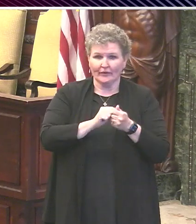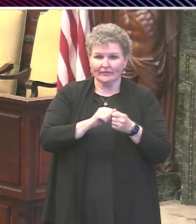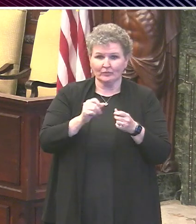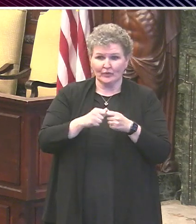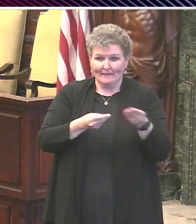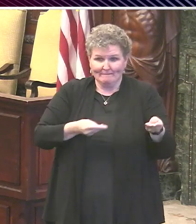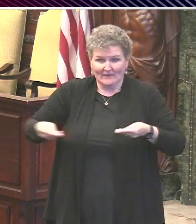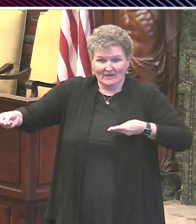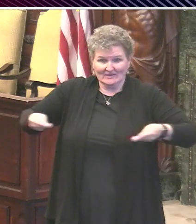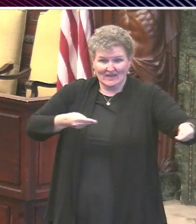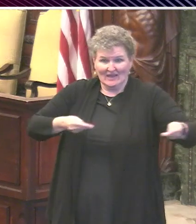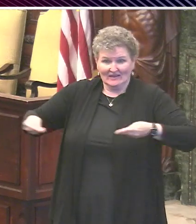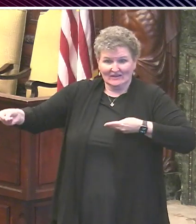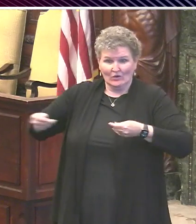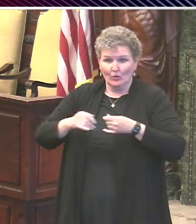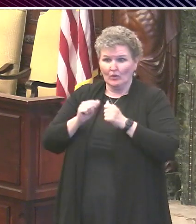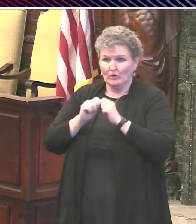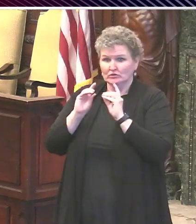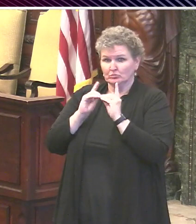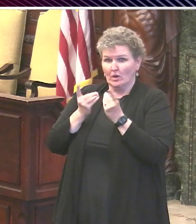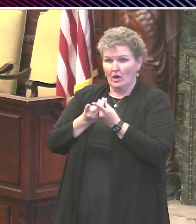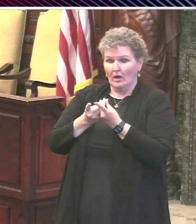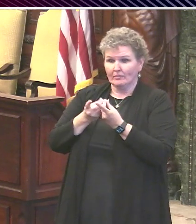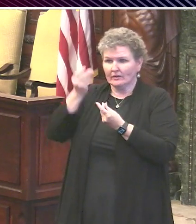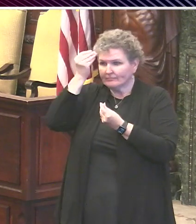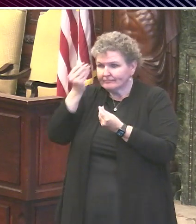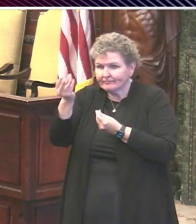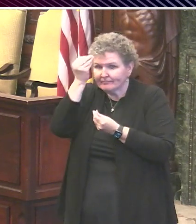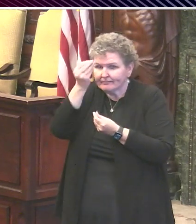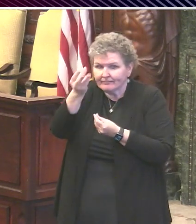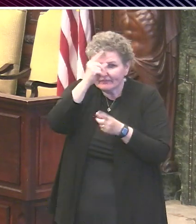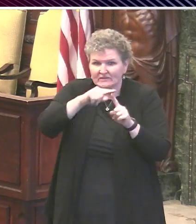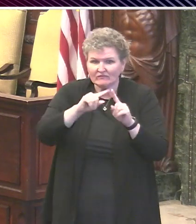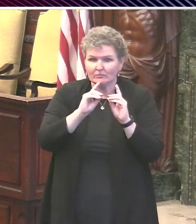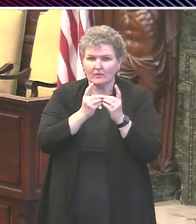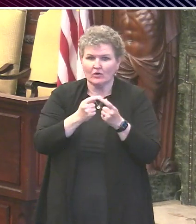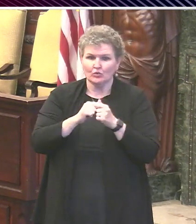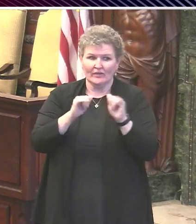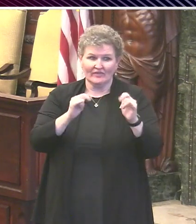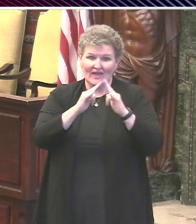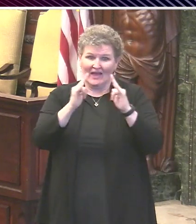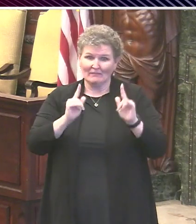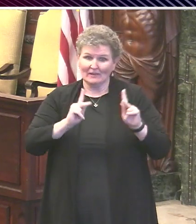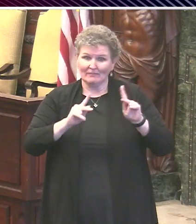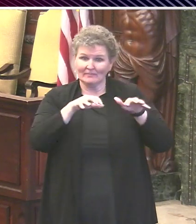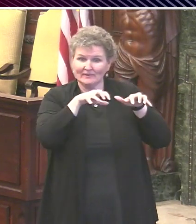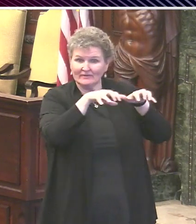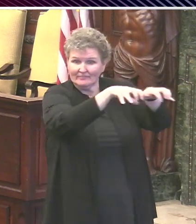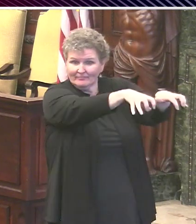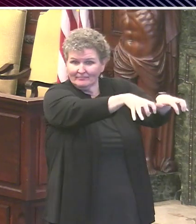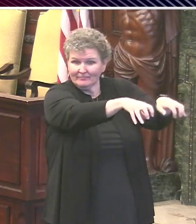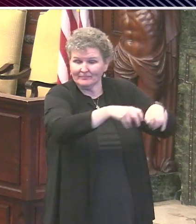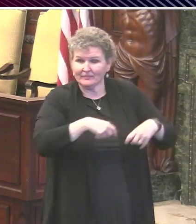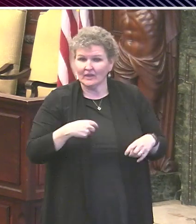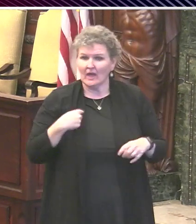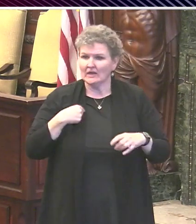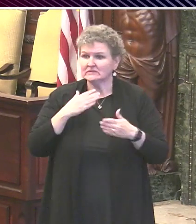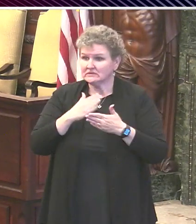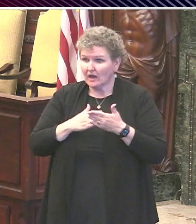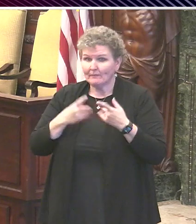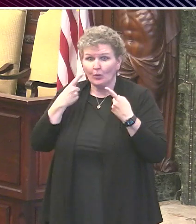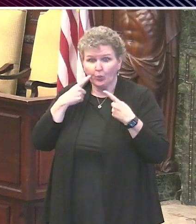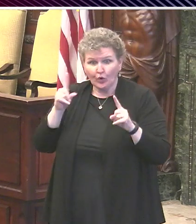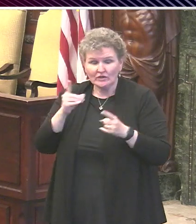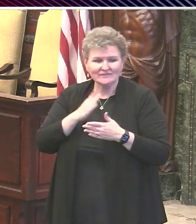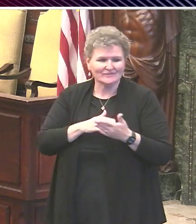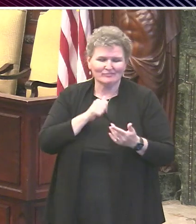third-party mediators to communicate with the encampment. To your point, I think we are philosophically aligned and hopefully to